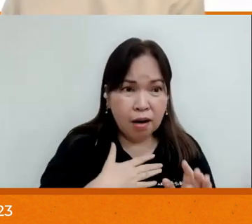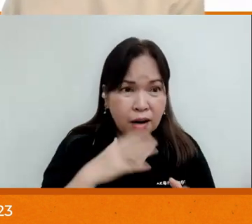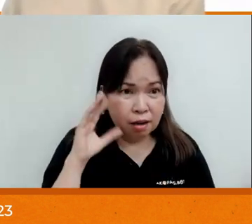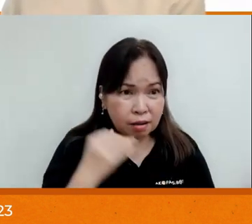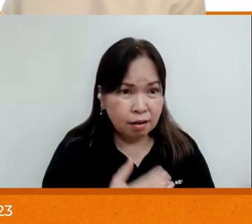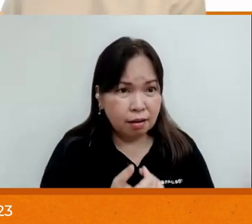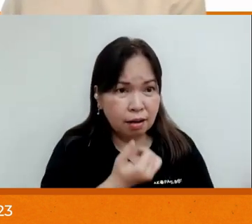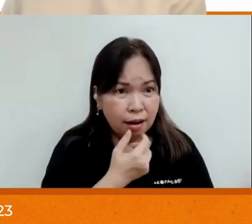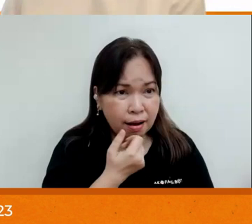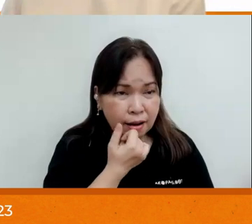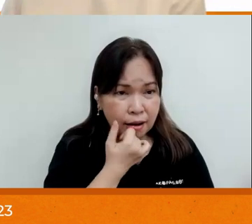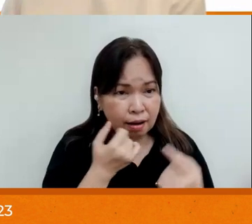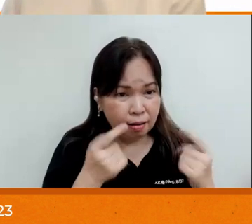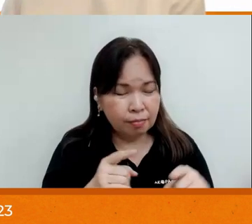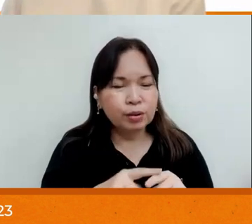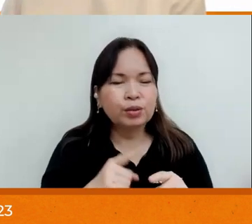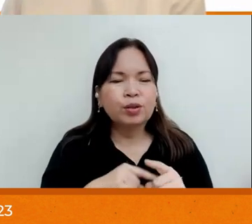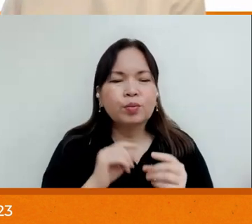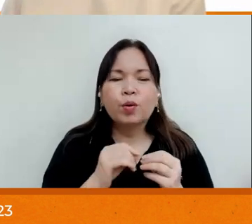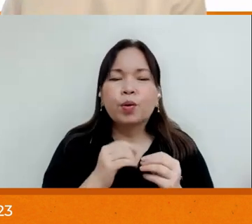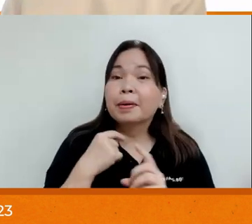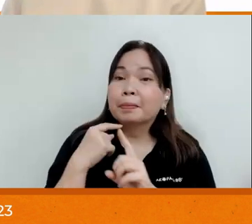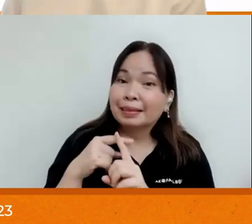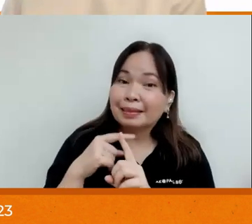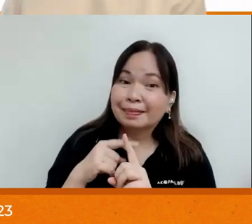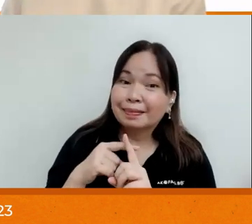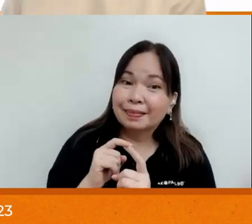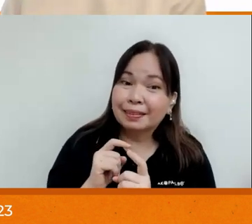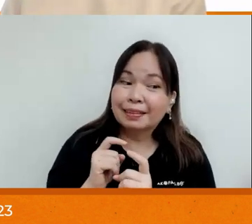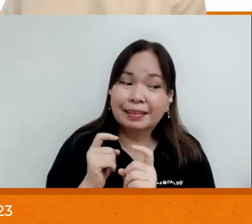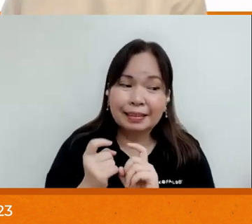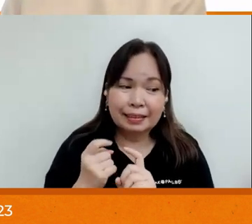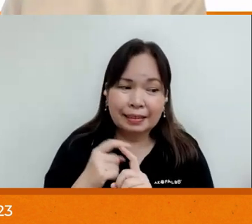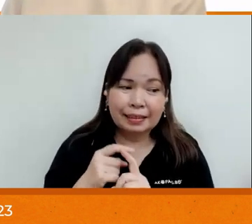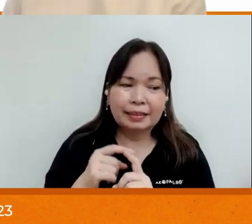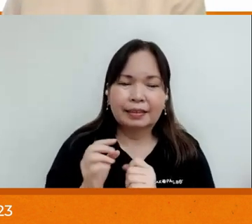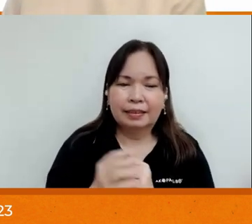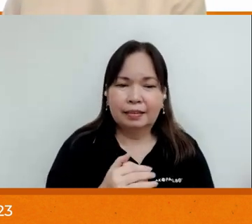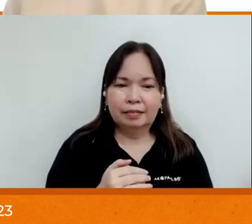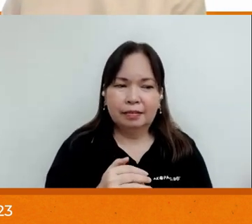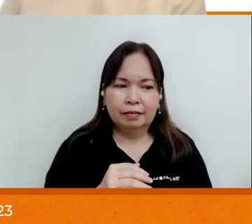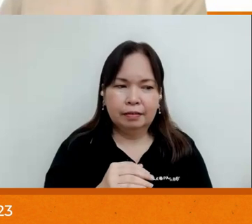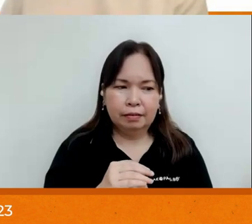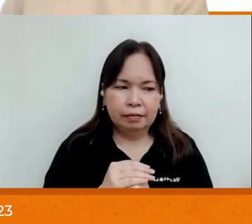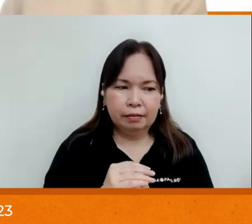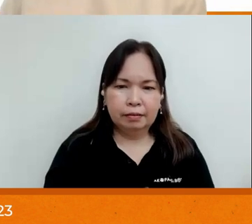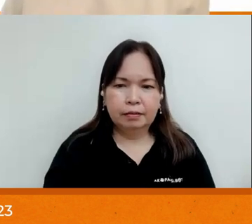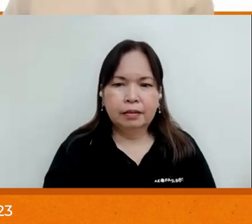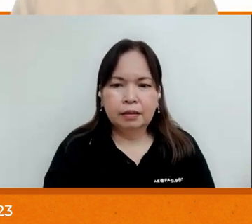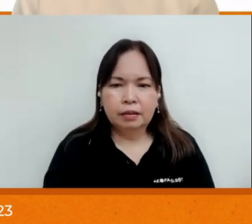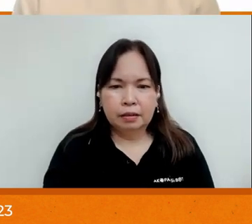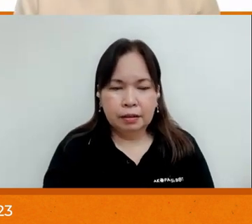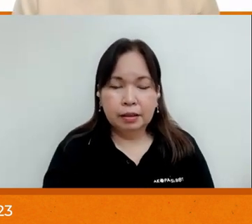So, turning the conversation into something positive, something can be done here, and that can help that